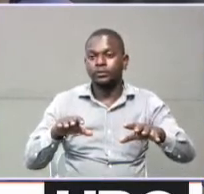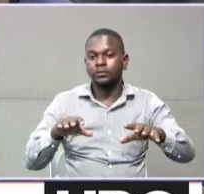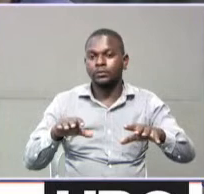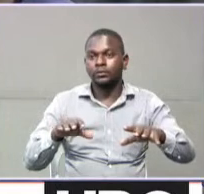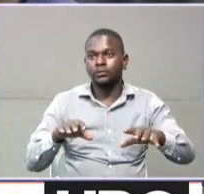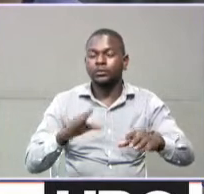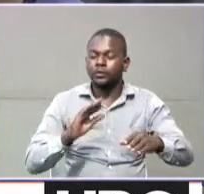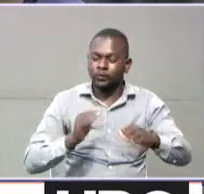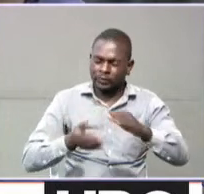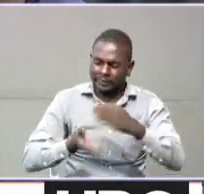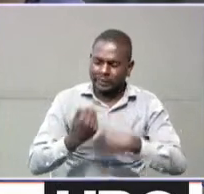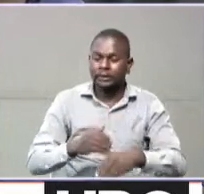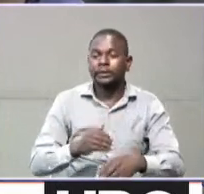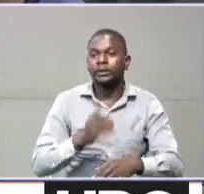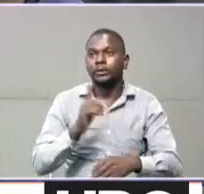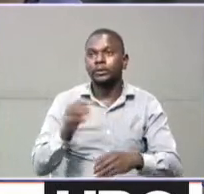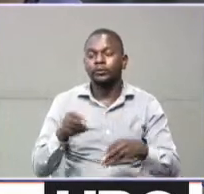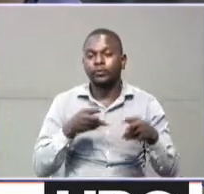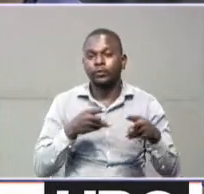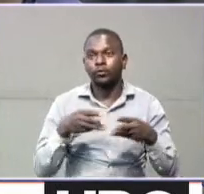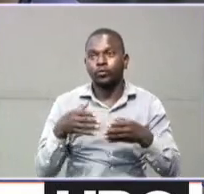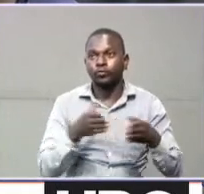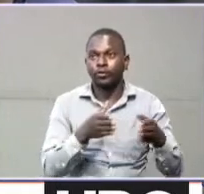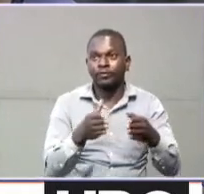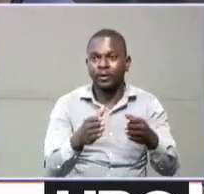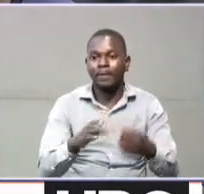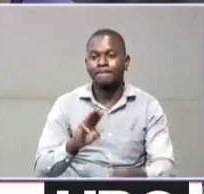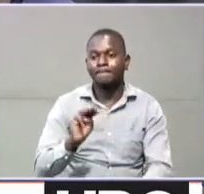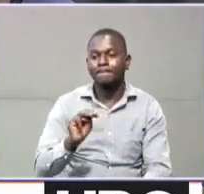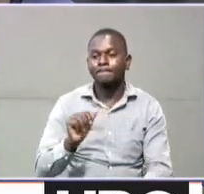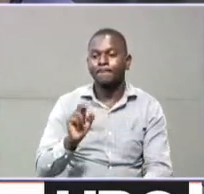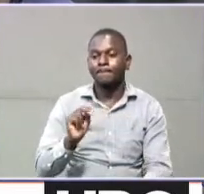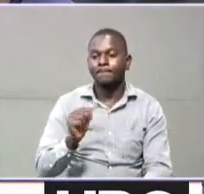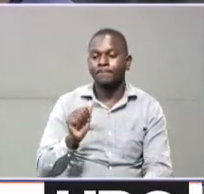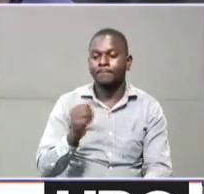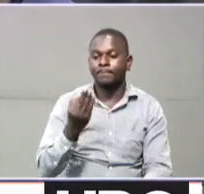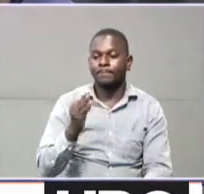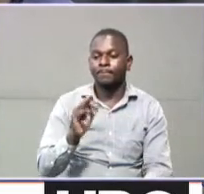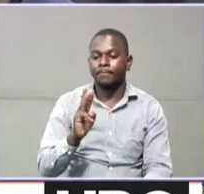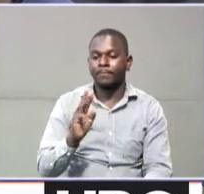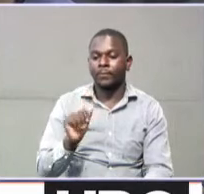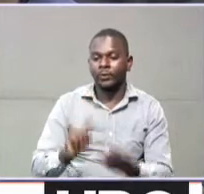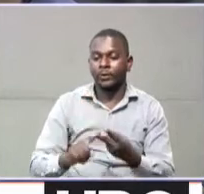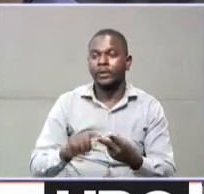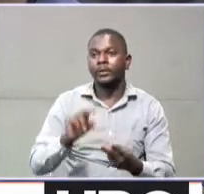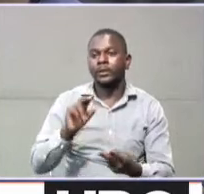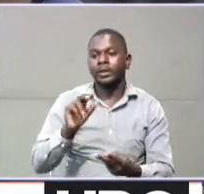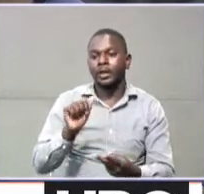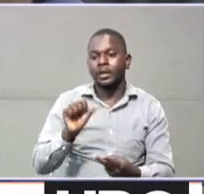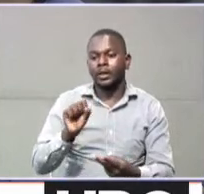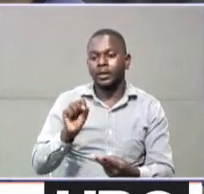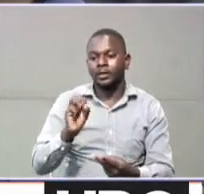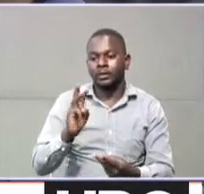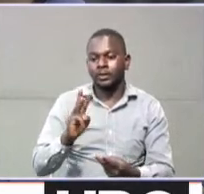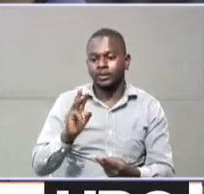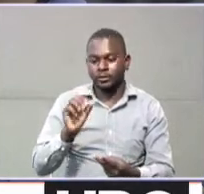another warning system for river malafa and riva aswa catchment areas